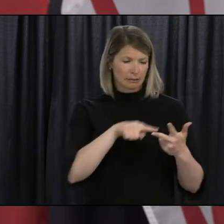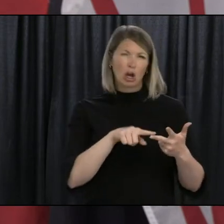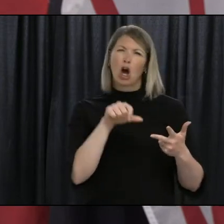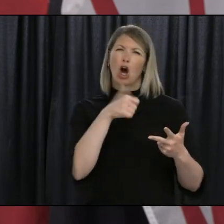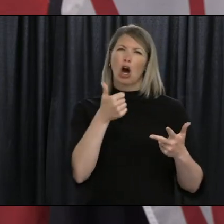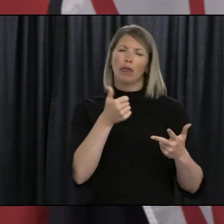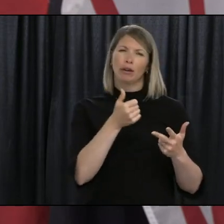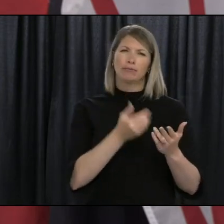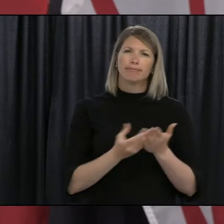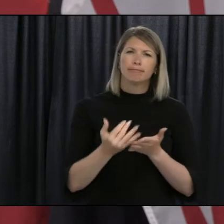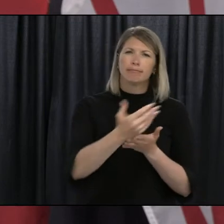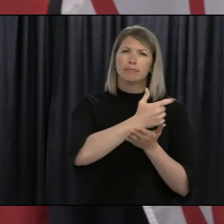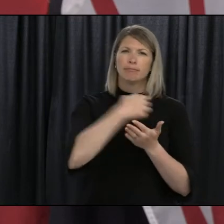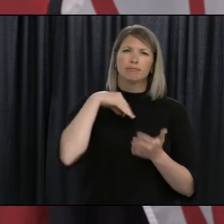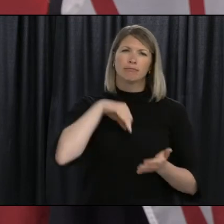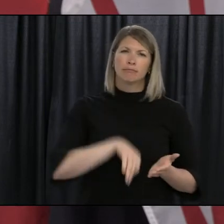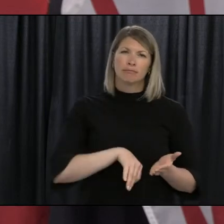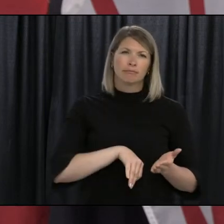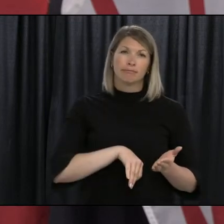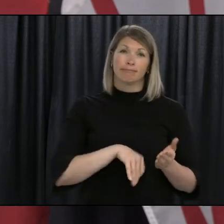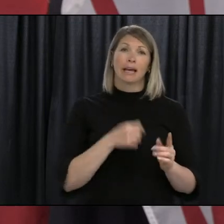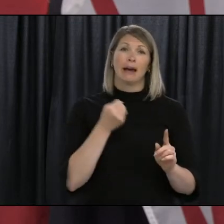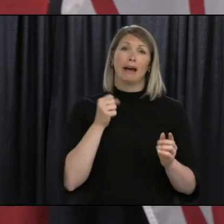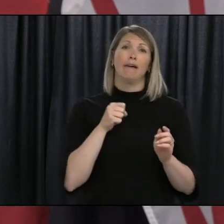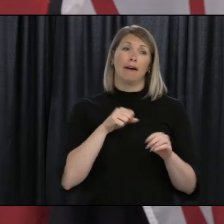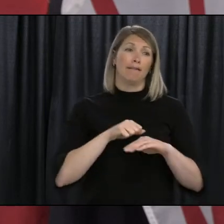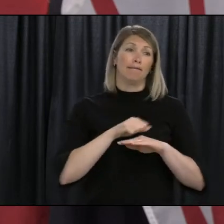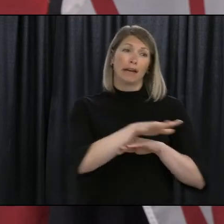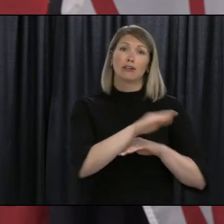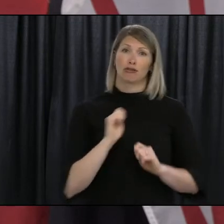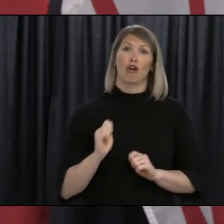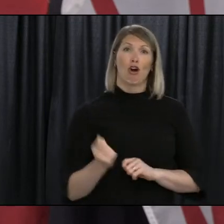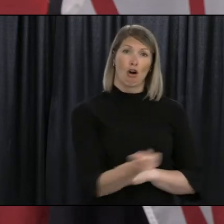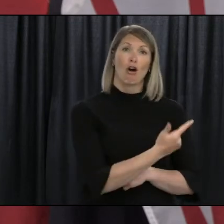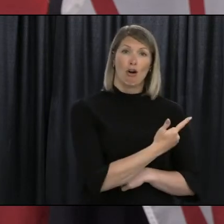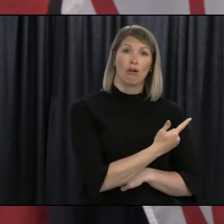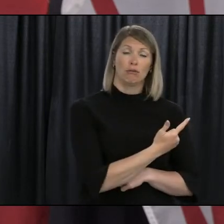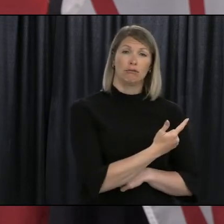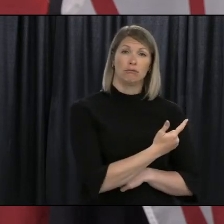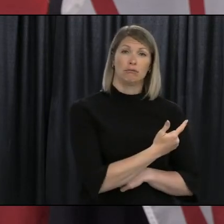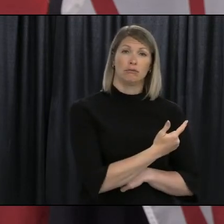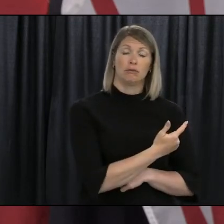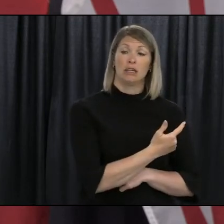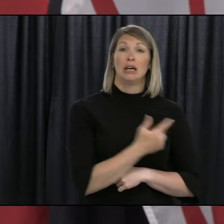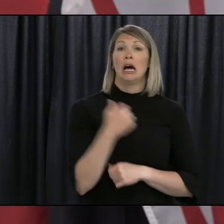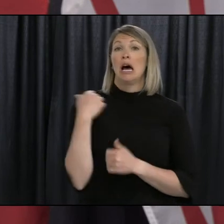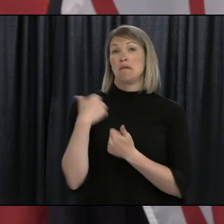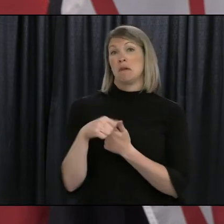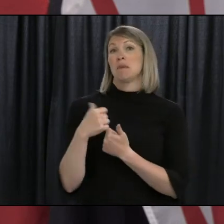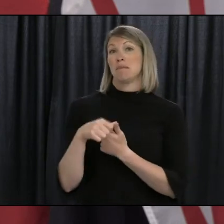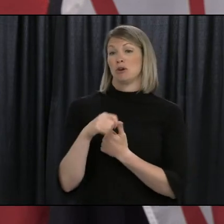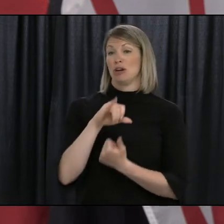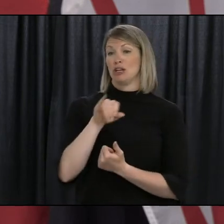as well. While we had essentially a month of the 12 months last